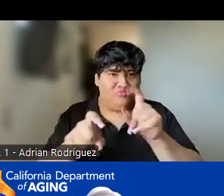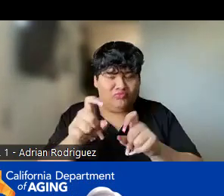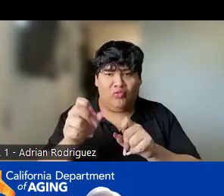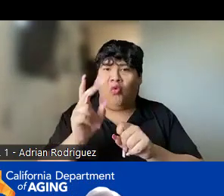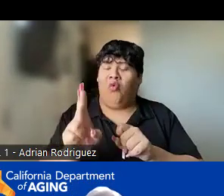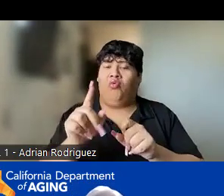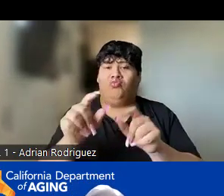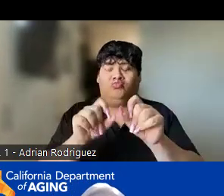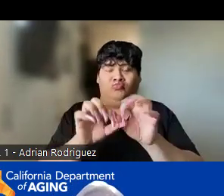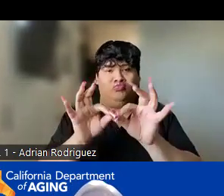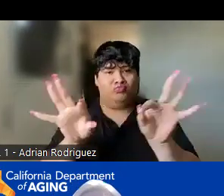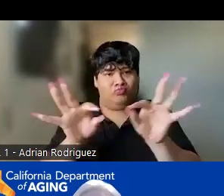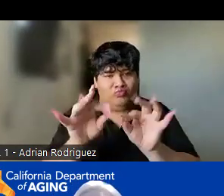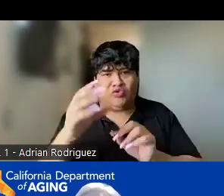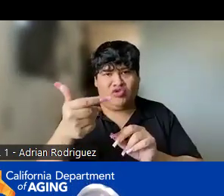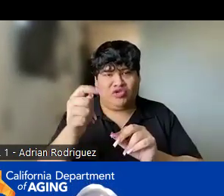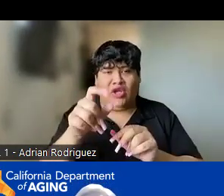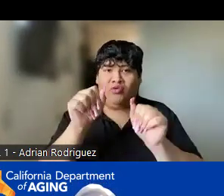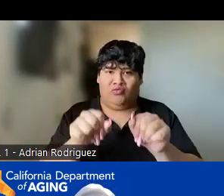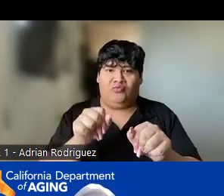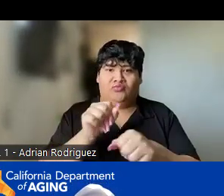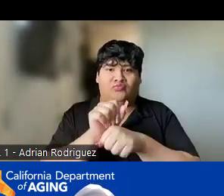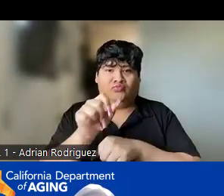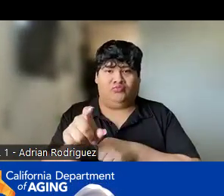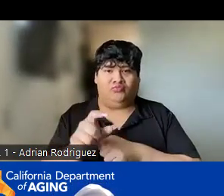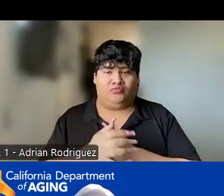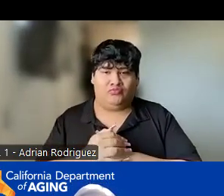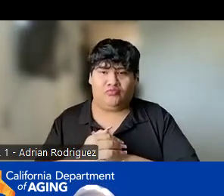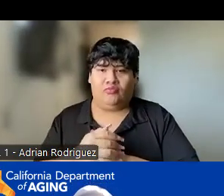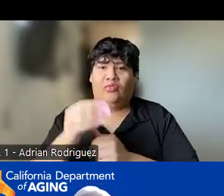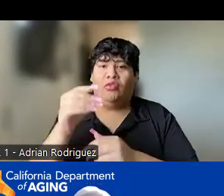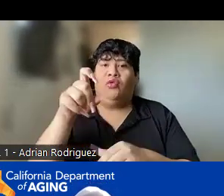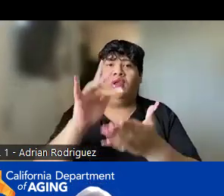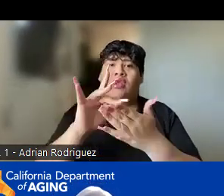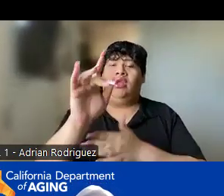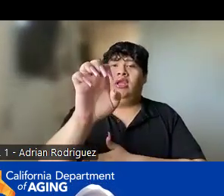comment to our Engage email box, which is engage,